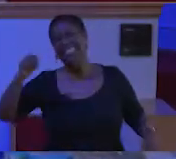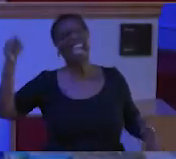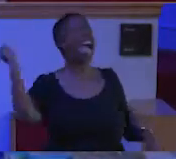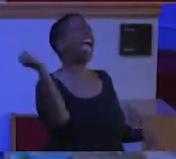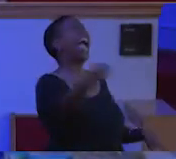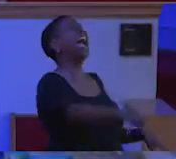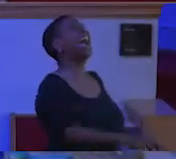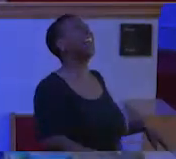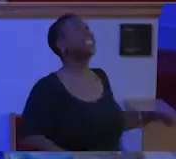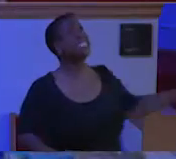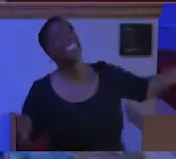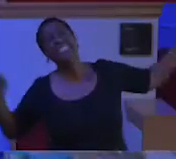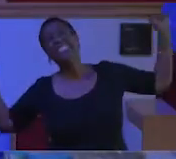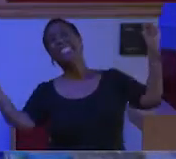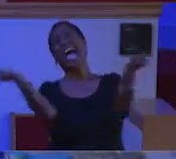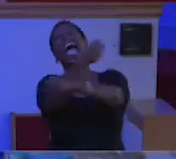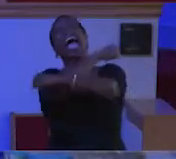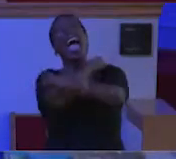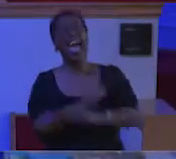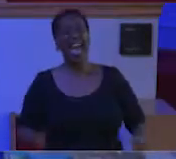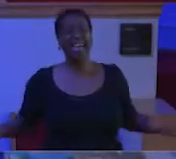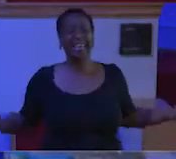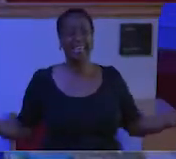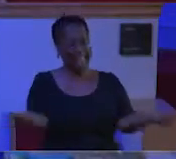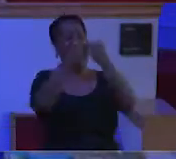Yes. Oh, yes.